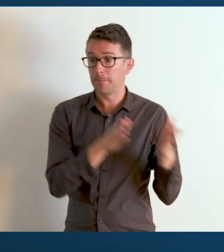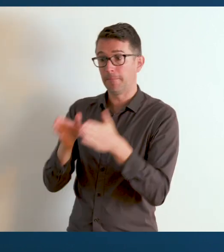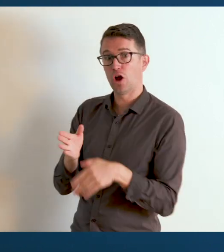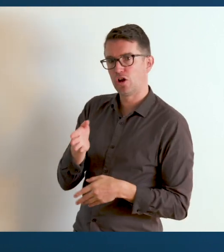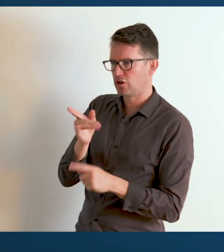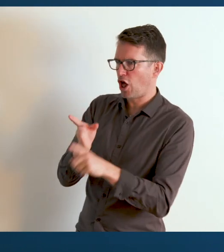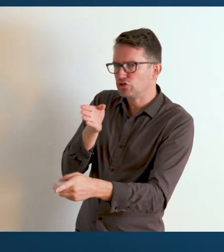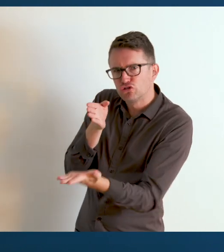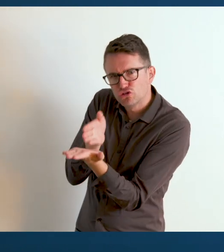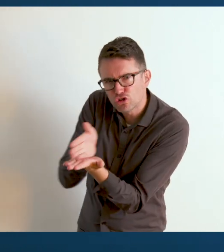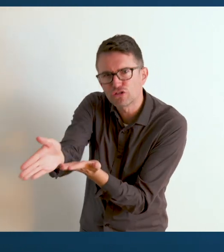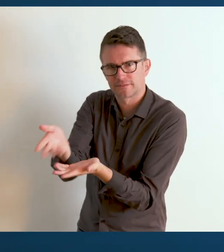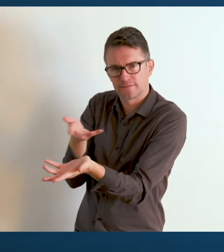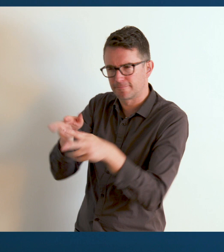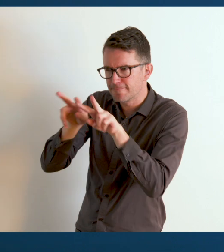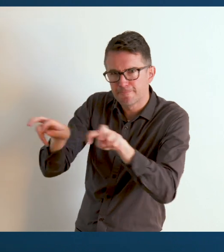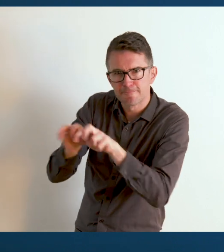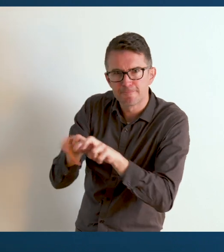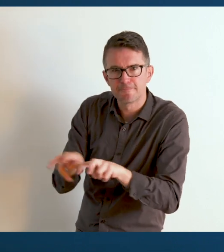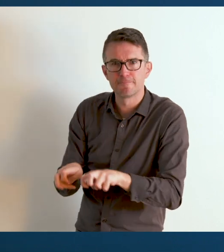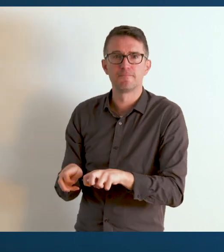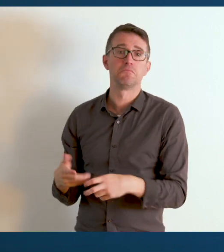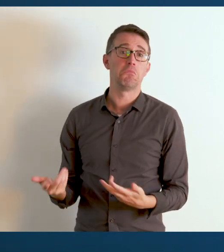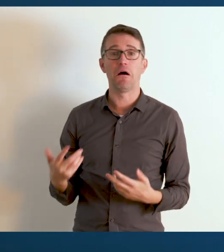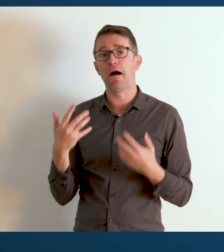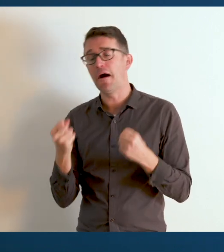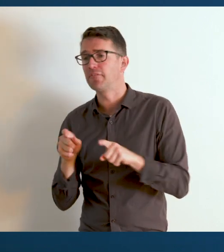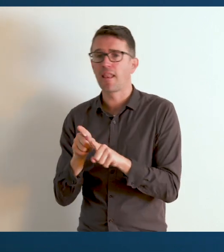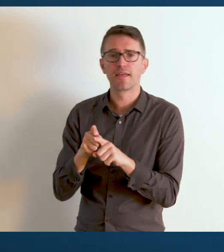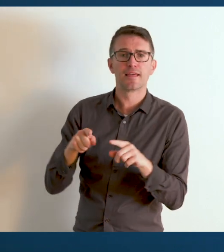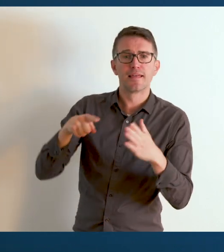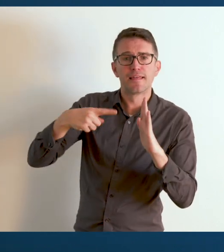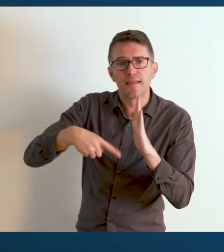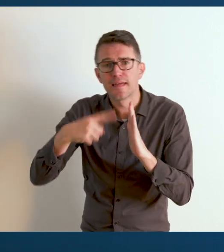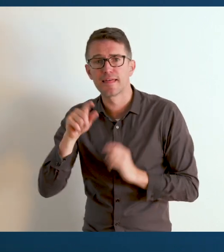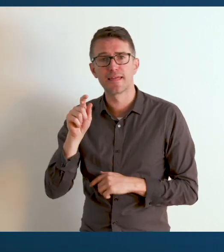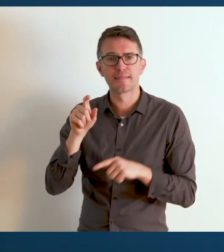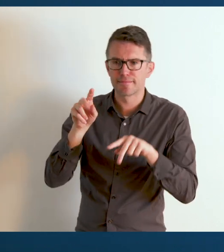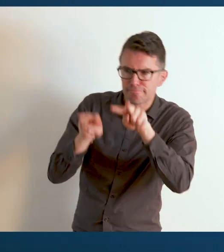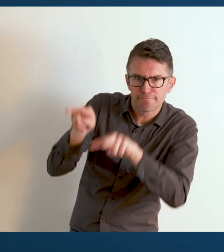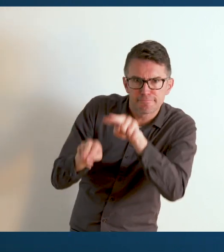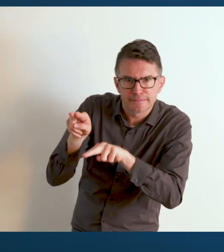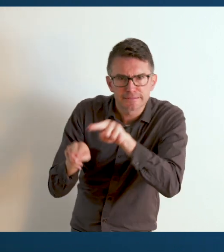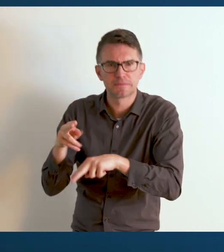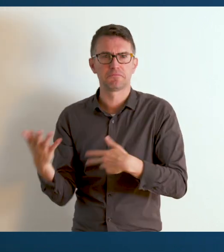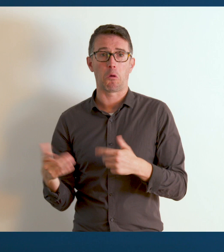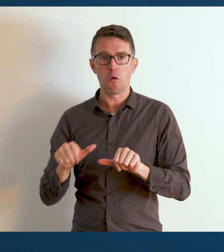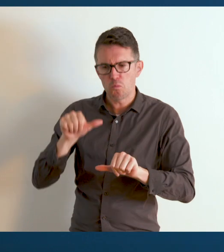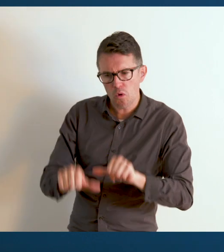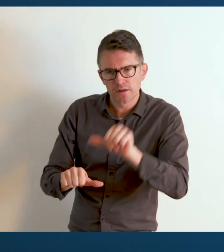themselves and puts them through a series of tests or procedures to find out